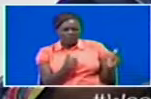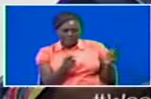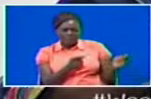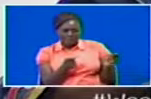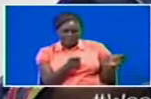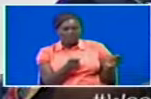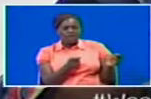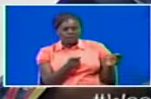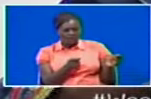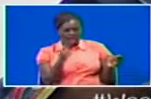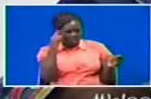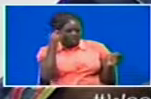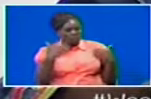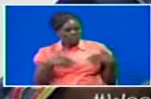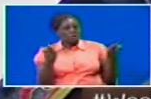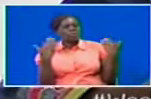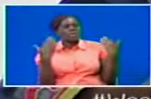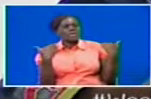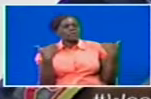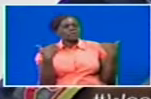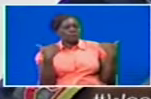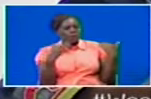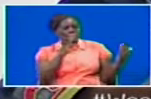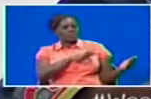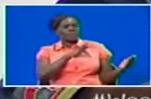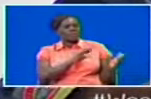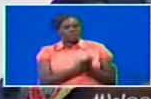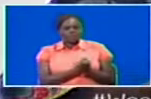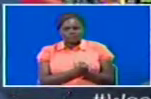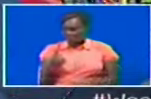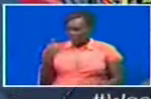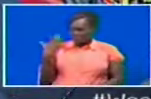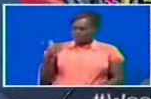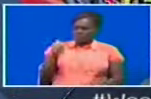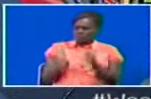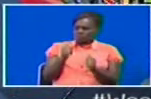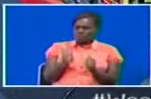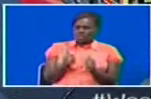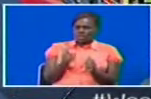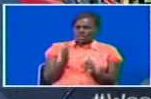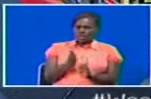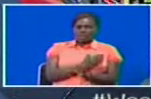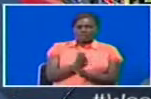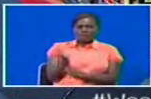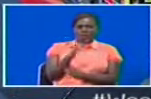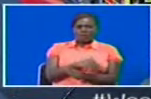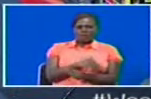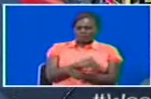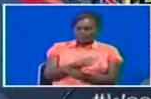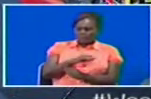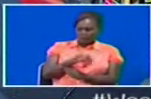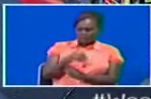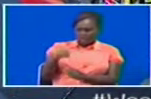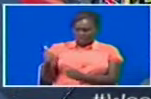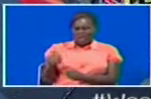managed, I think the people of Meru would go very far. What is the one thing, before we go back to Mrs. Anyango, what is the